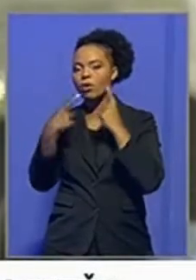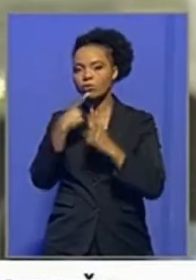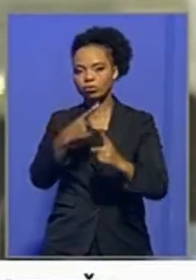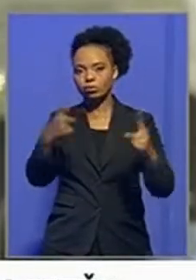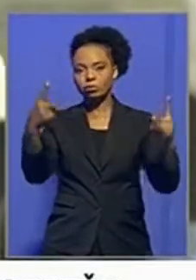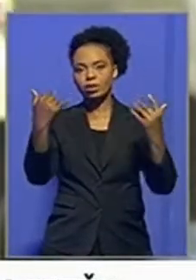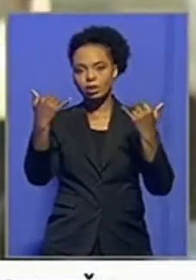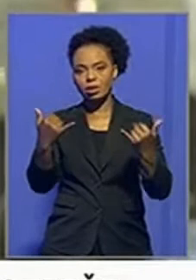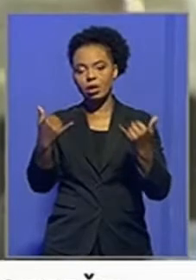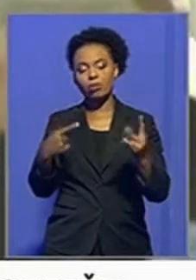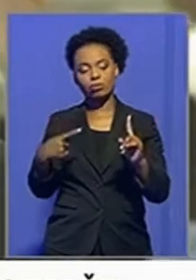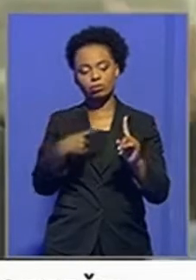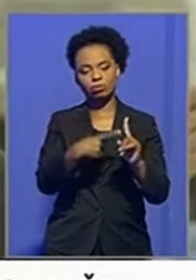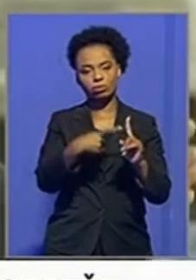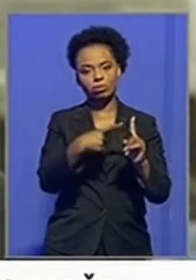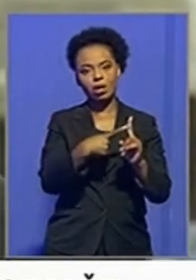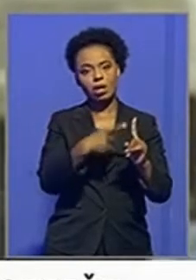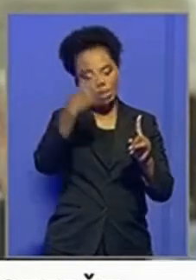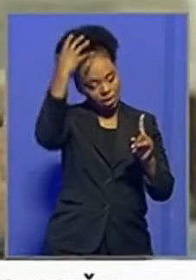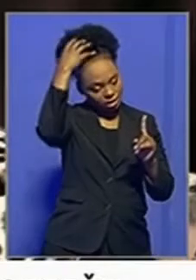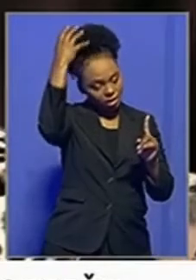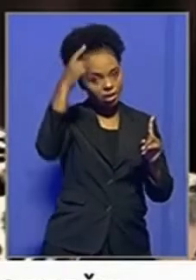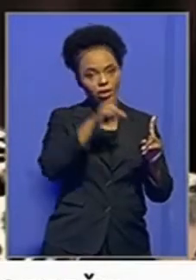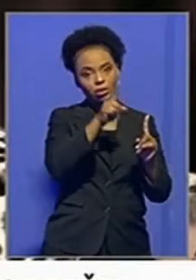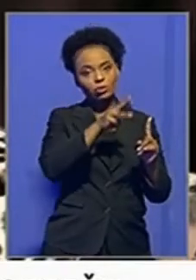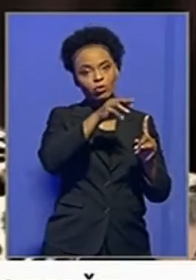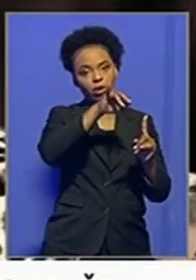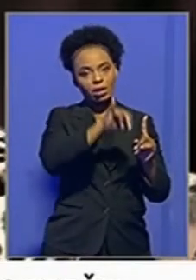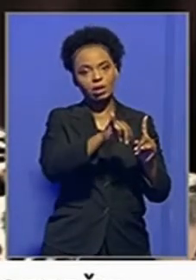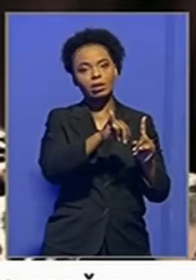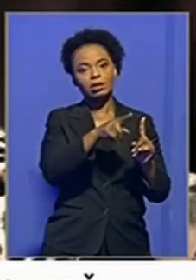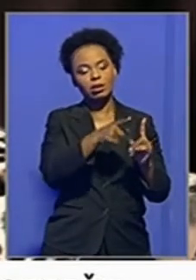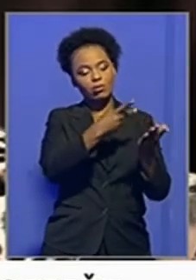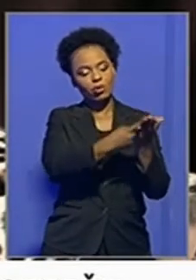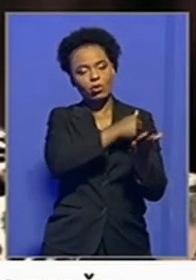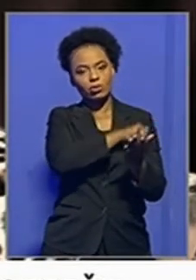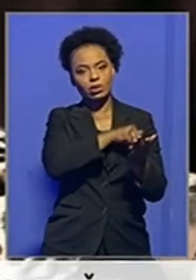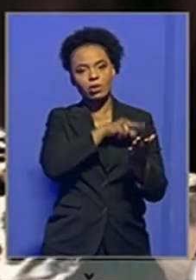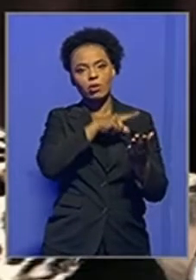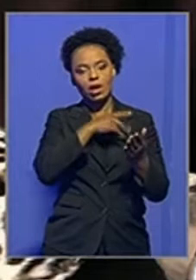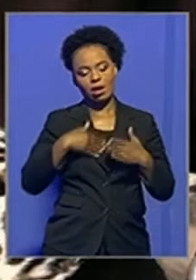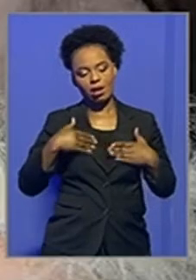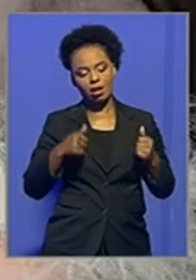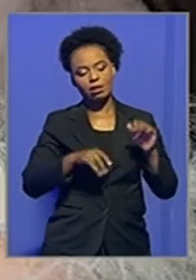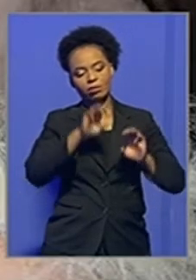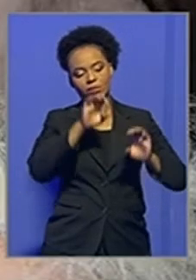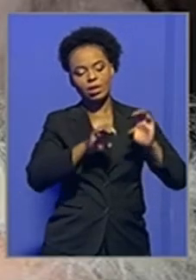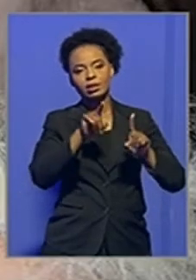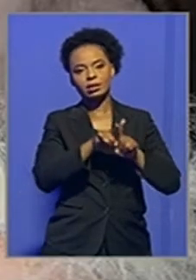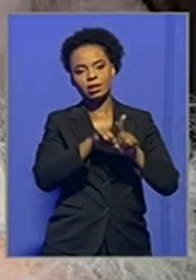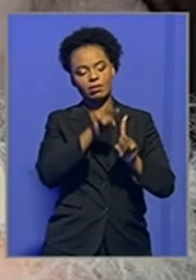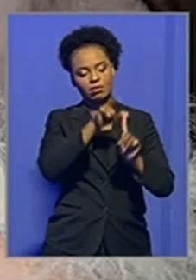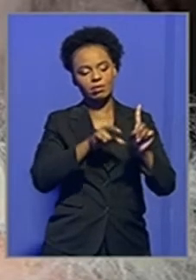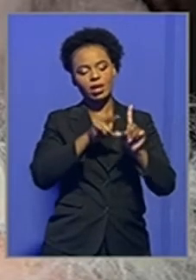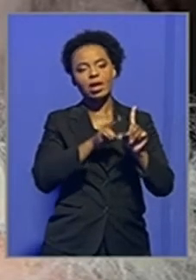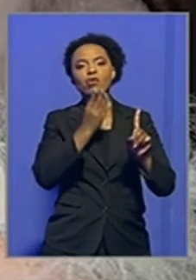Kgoši bookelong e be ile karolo ya go lekola seemo sa lephelo la gagwe le go ya godimo lefase ga bolwetši bja sekiri. Le mo lebakeng le